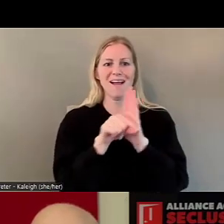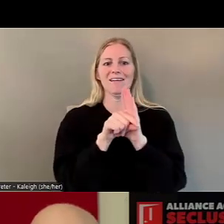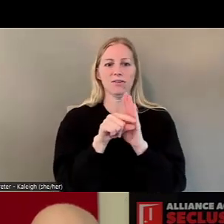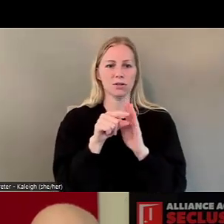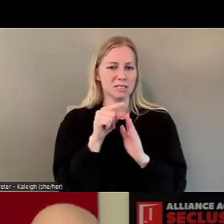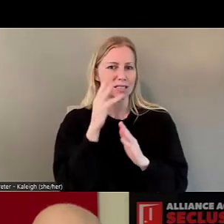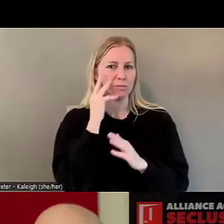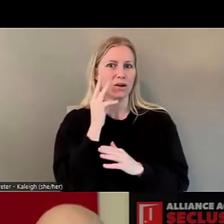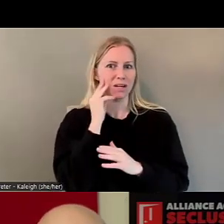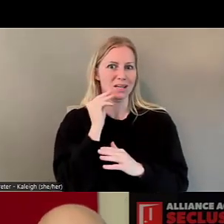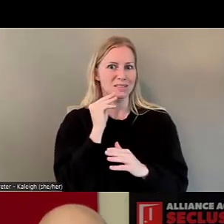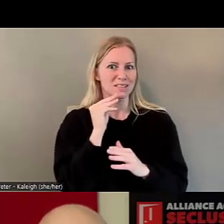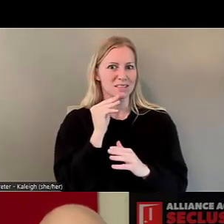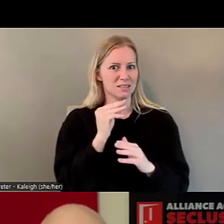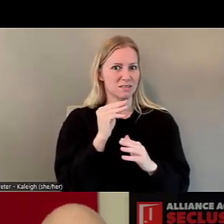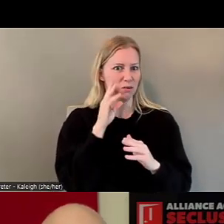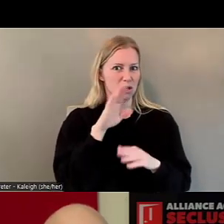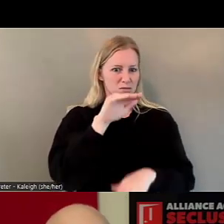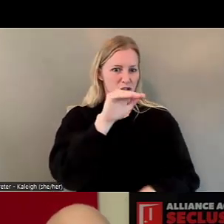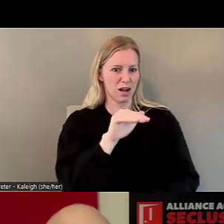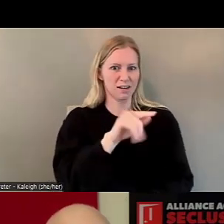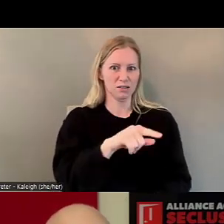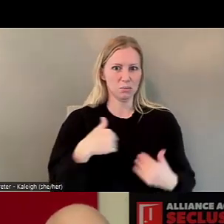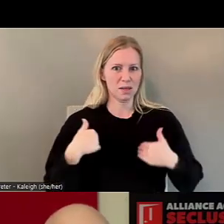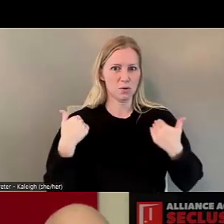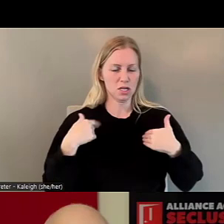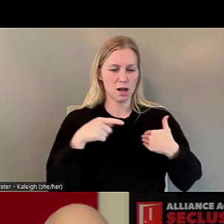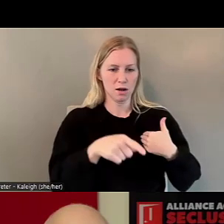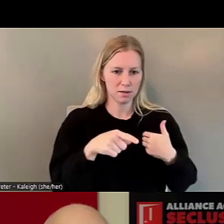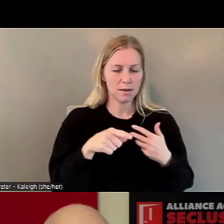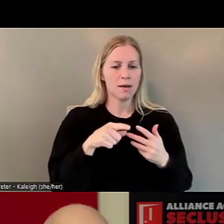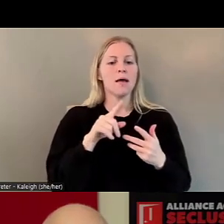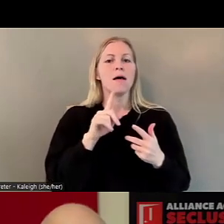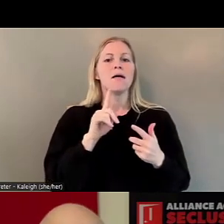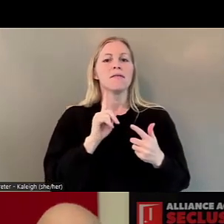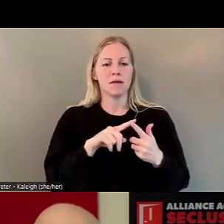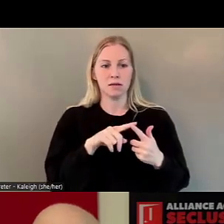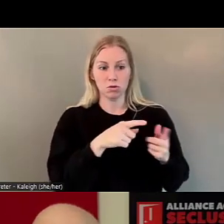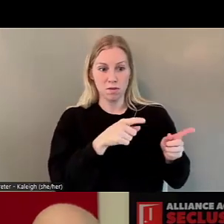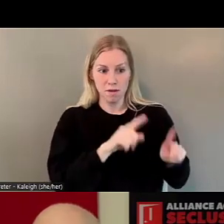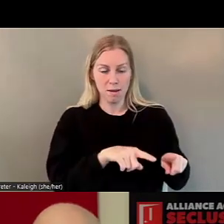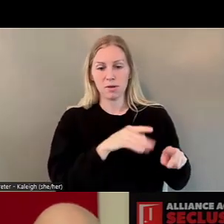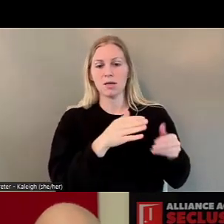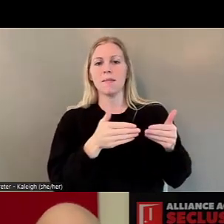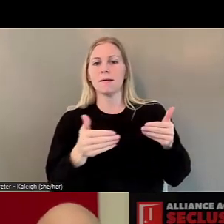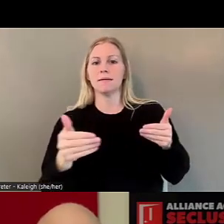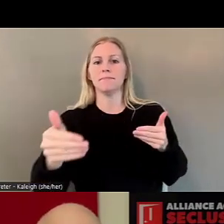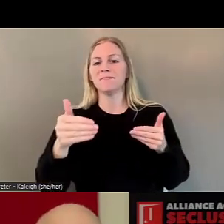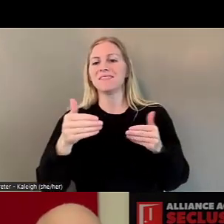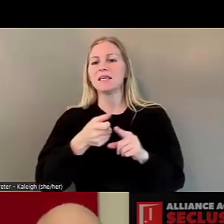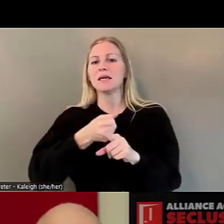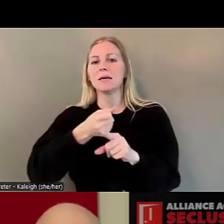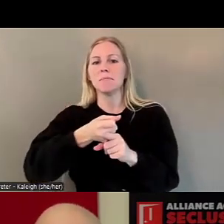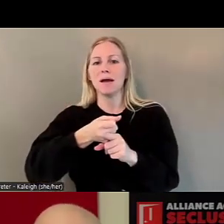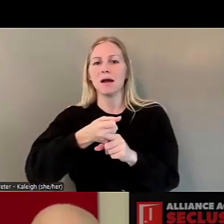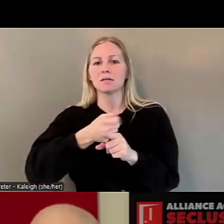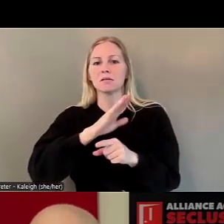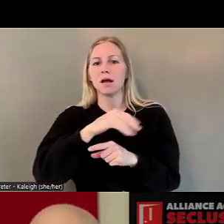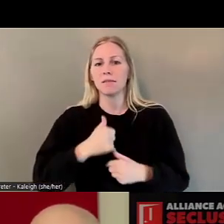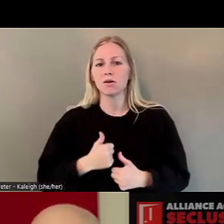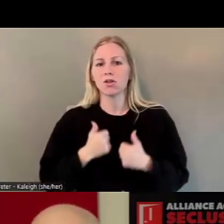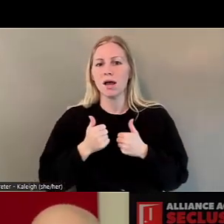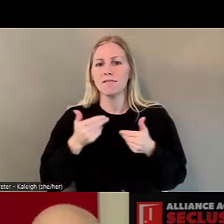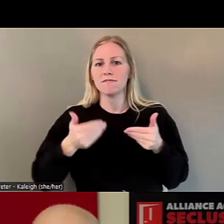the impact. It was a long-term study, looked at the impact that it would have. So children that had more of these